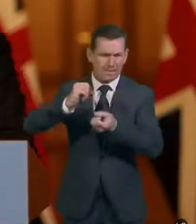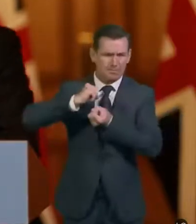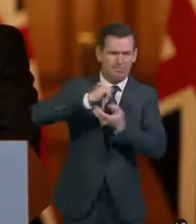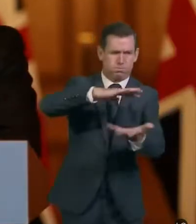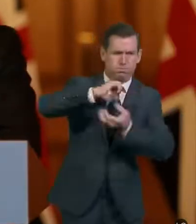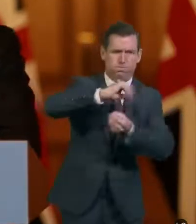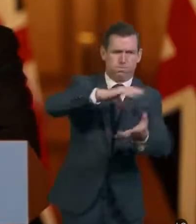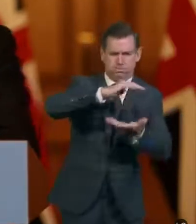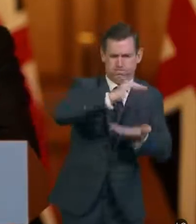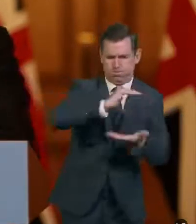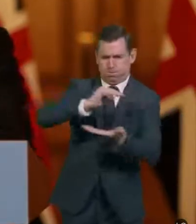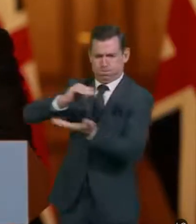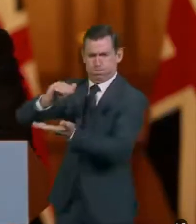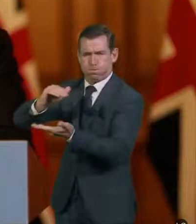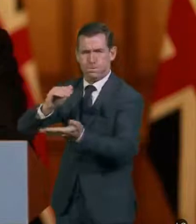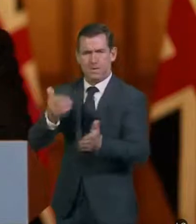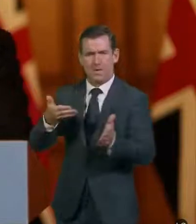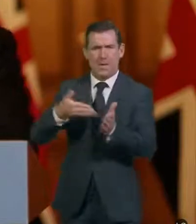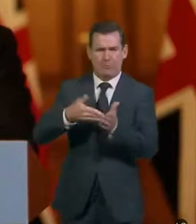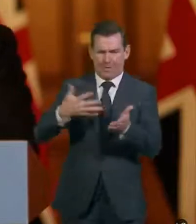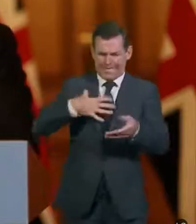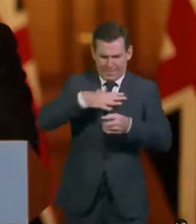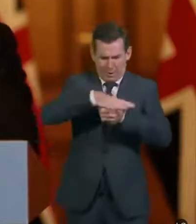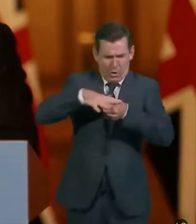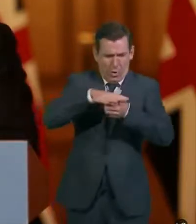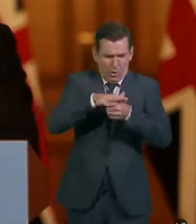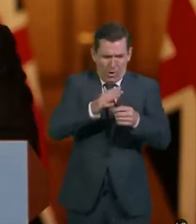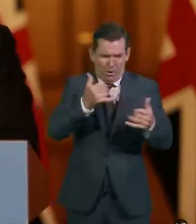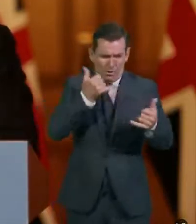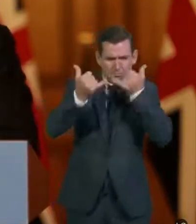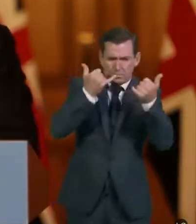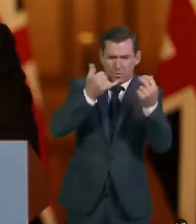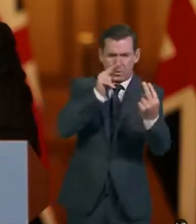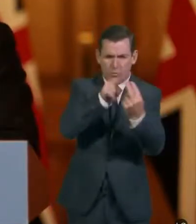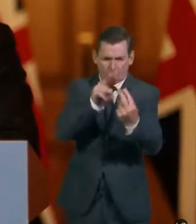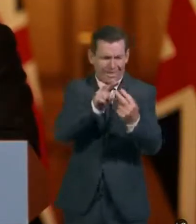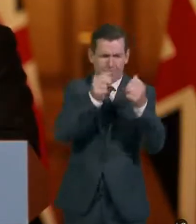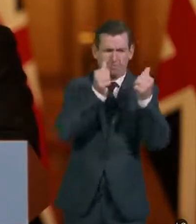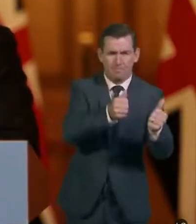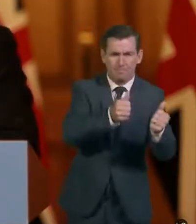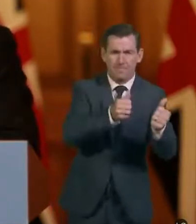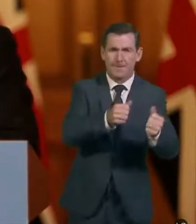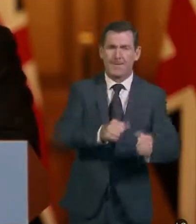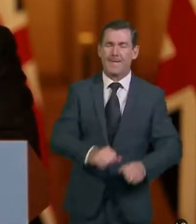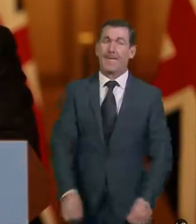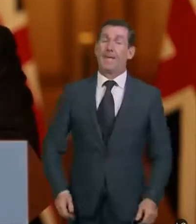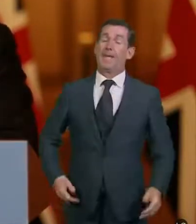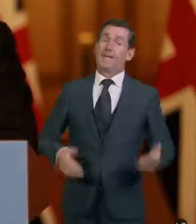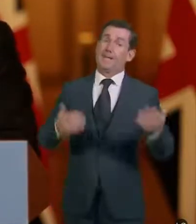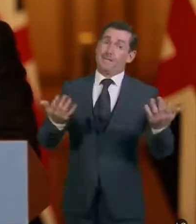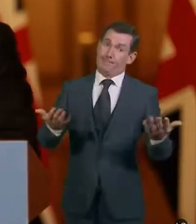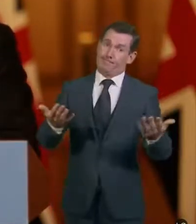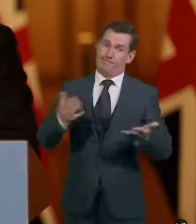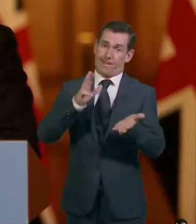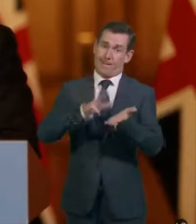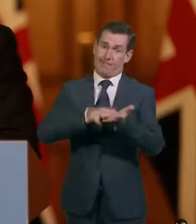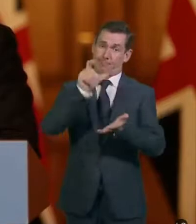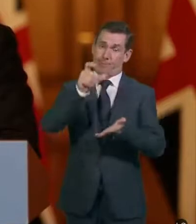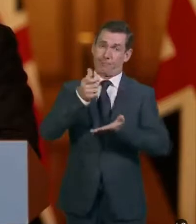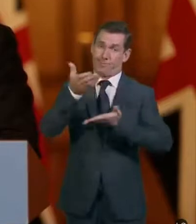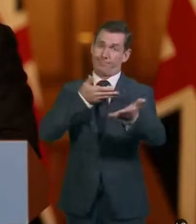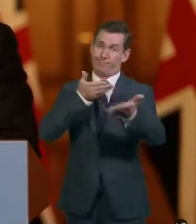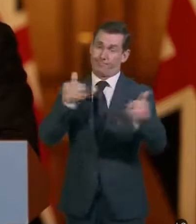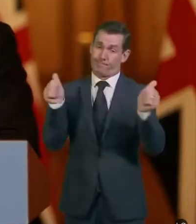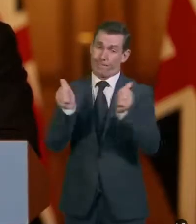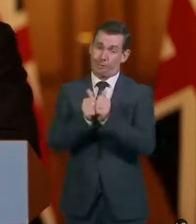tracing. Now, we have not yet reached an agreement with Greater Manchester. I completely